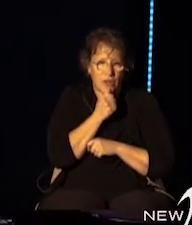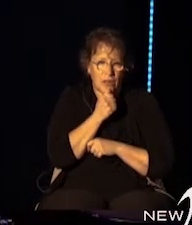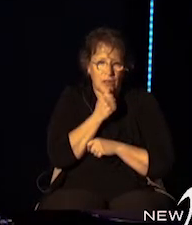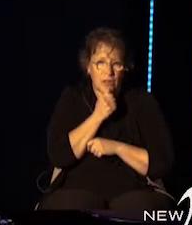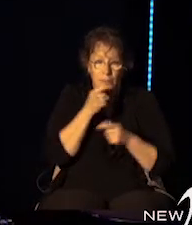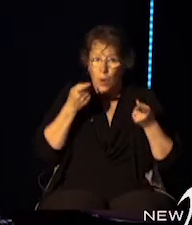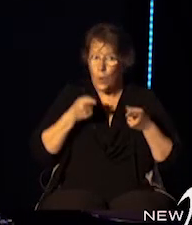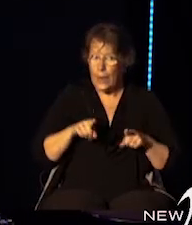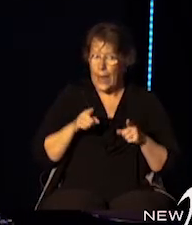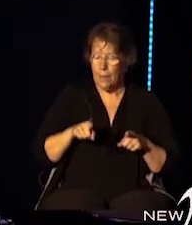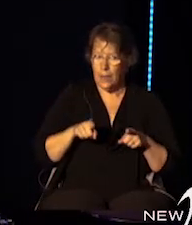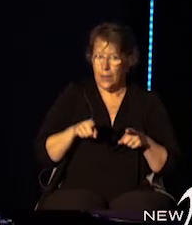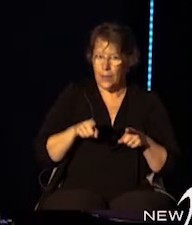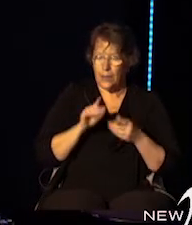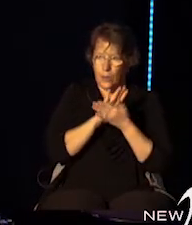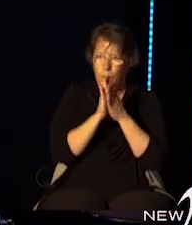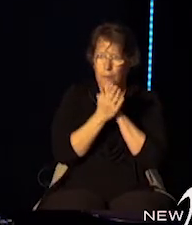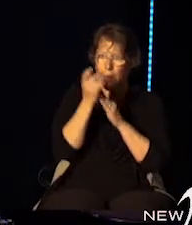for us,